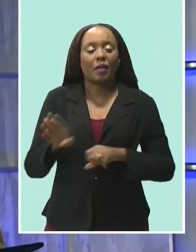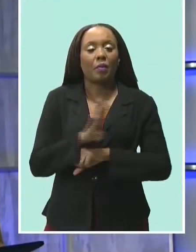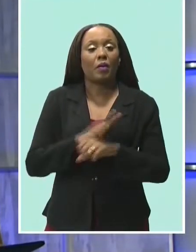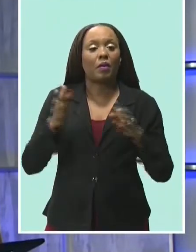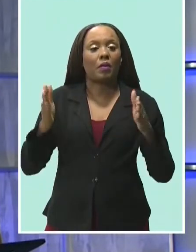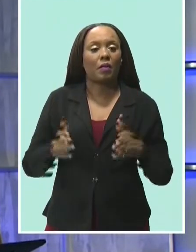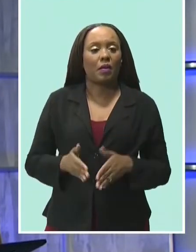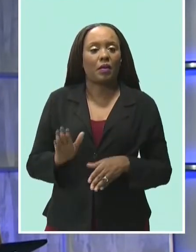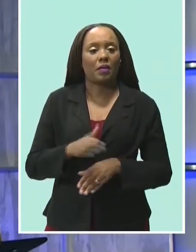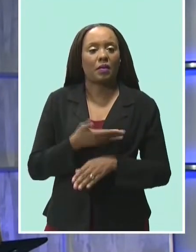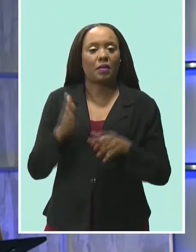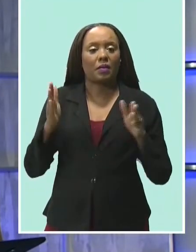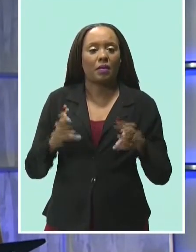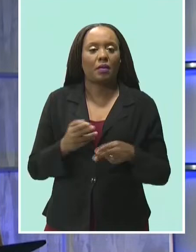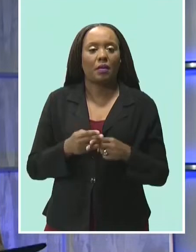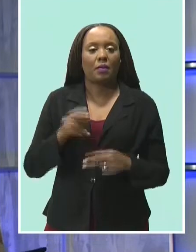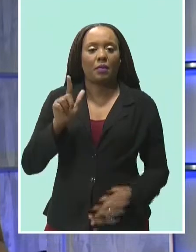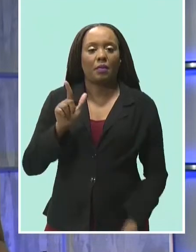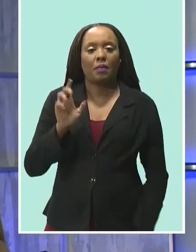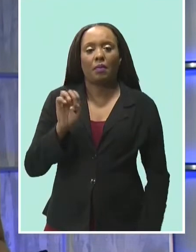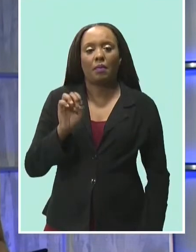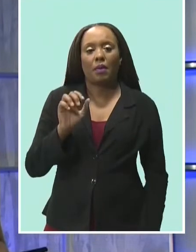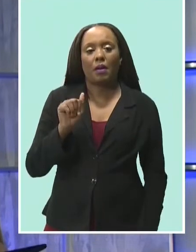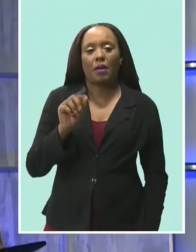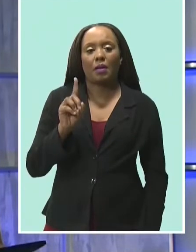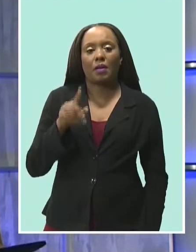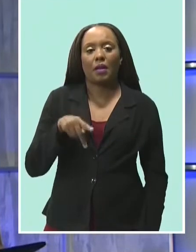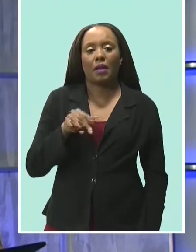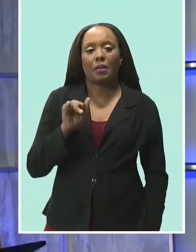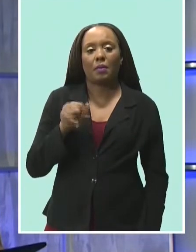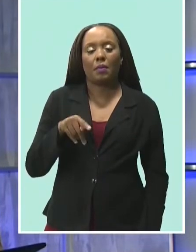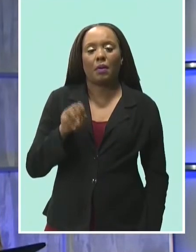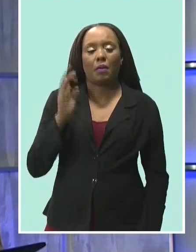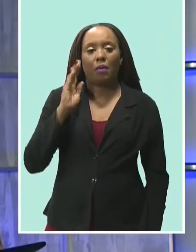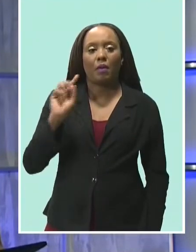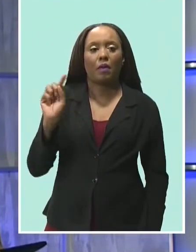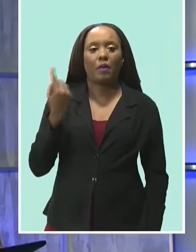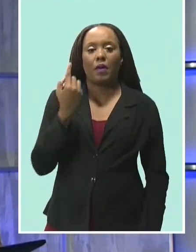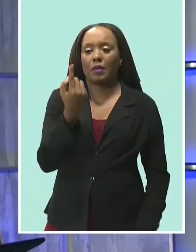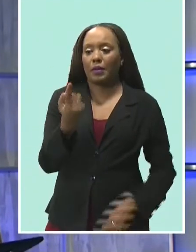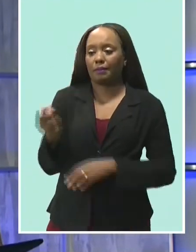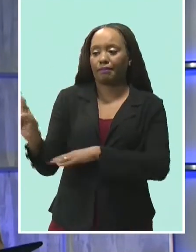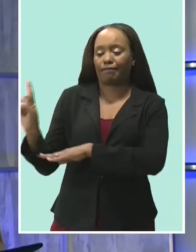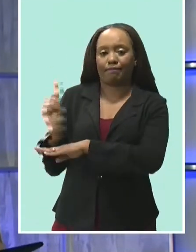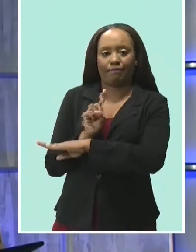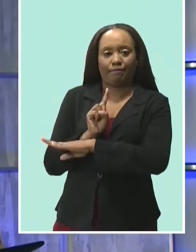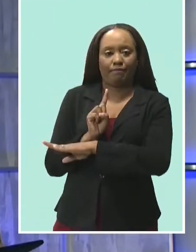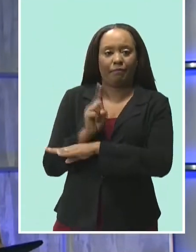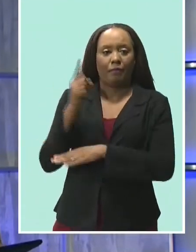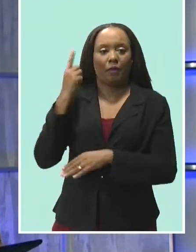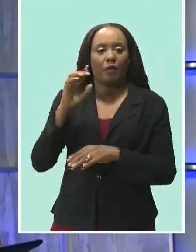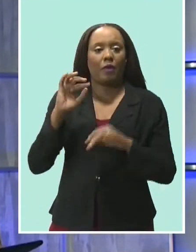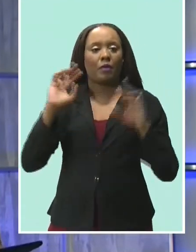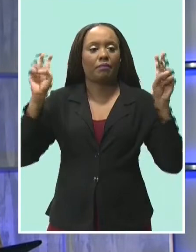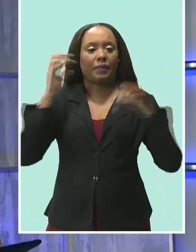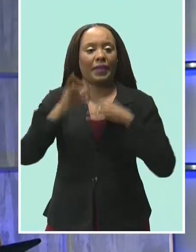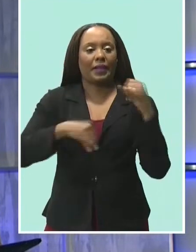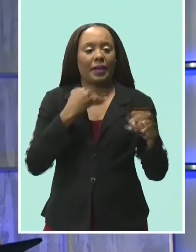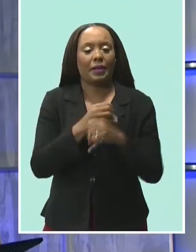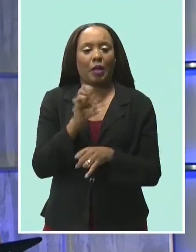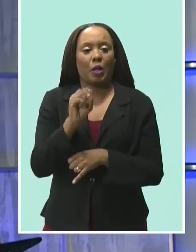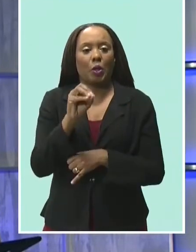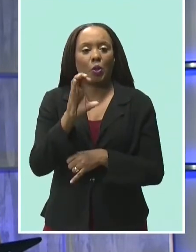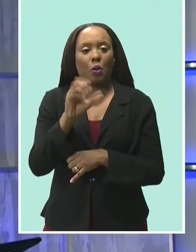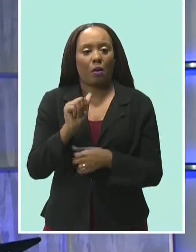Barbadian soca artist Lead Pipe will be the first to take to the stage for the finals of the Groovy category of the International Soca